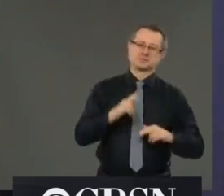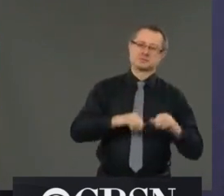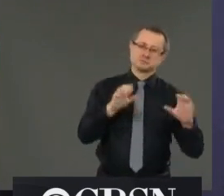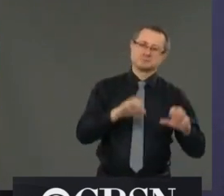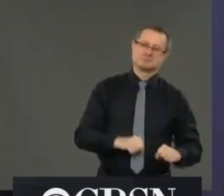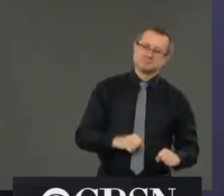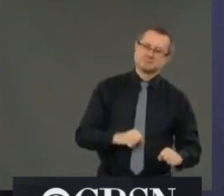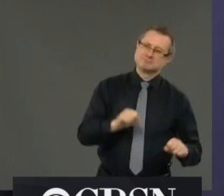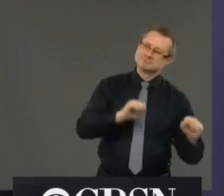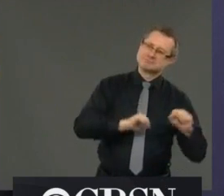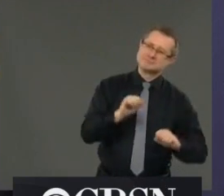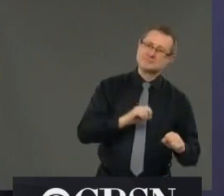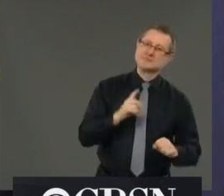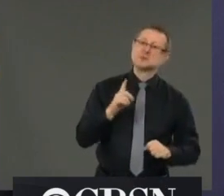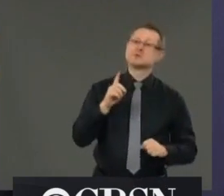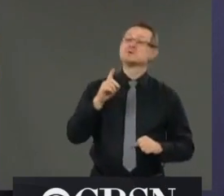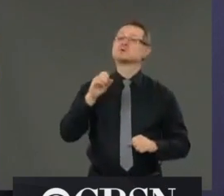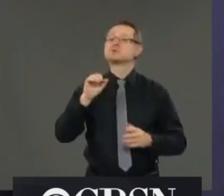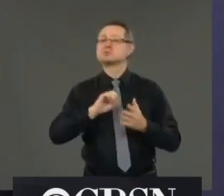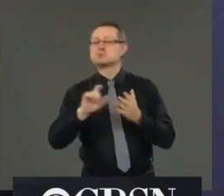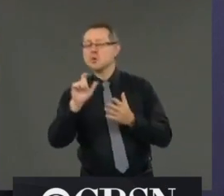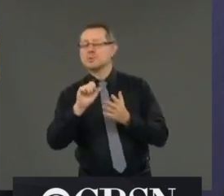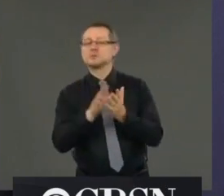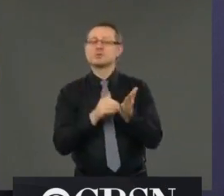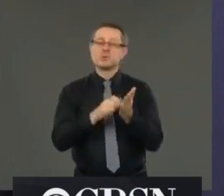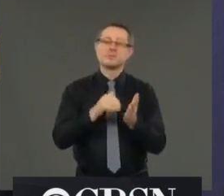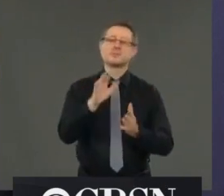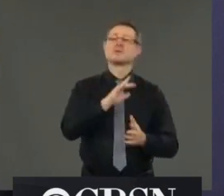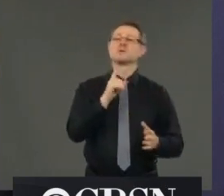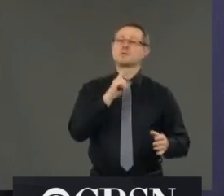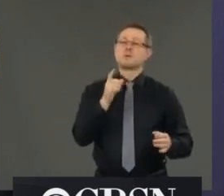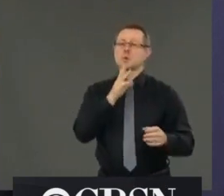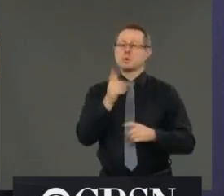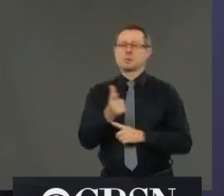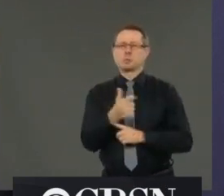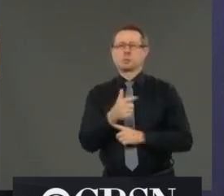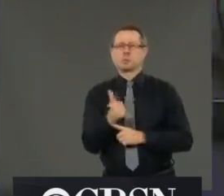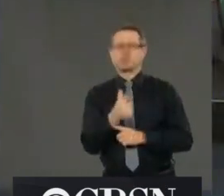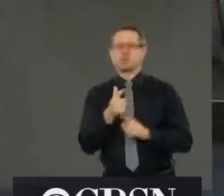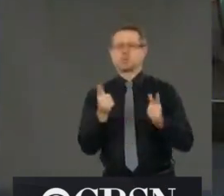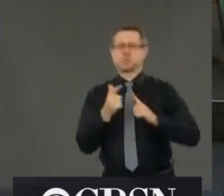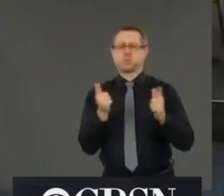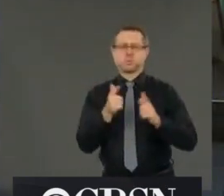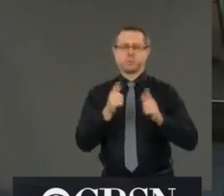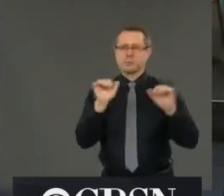Detergent, power washer, brush, get the graffiti off the building.